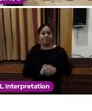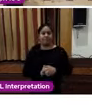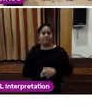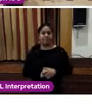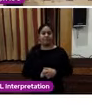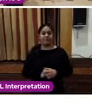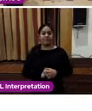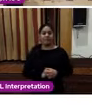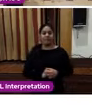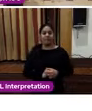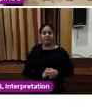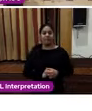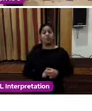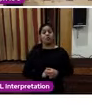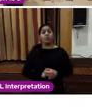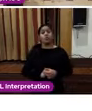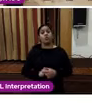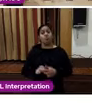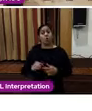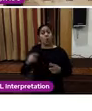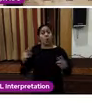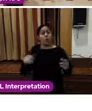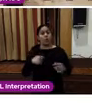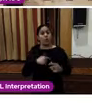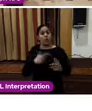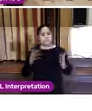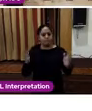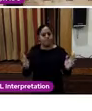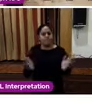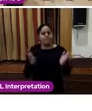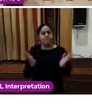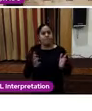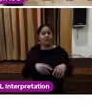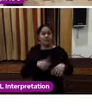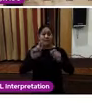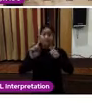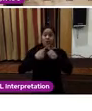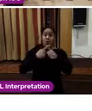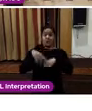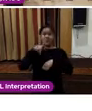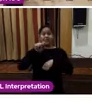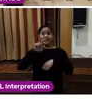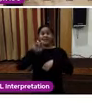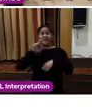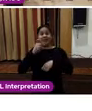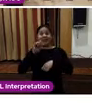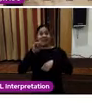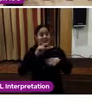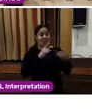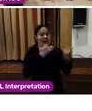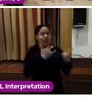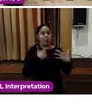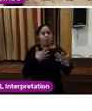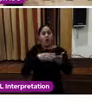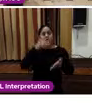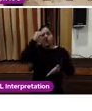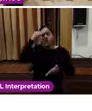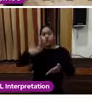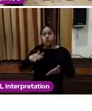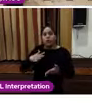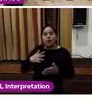We showed them the tax redundancy. We're going to keep pushing it until we get student debt canceled, because that's an extraordinarily